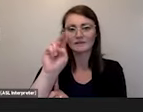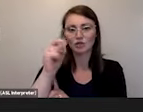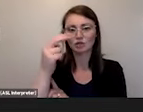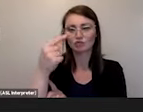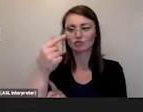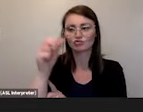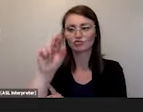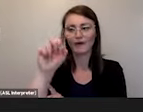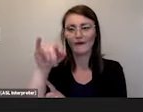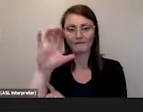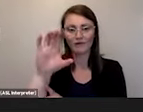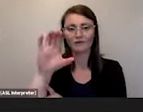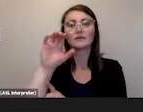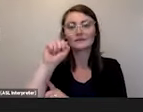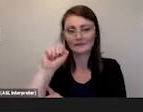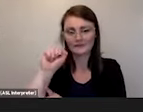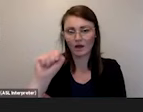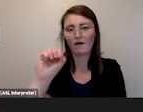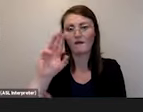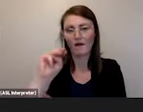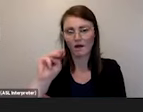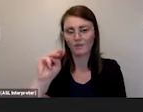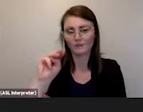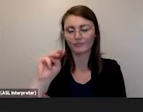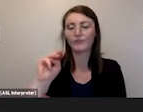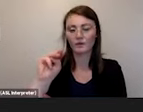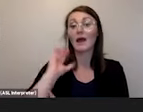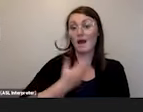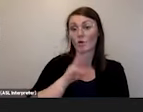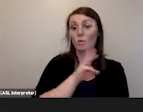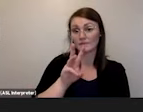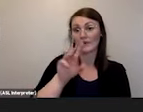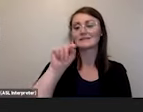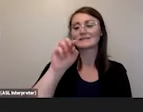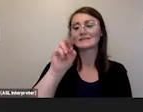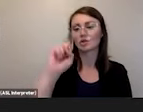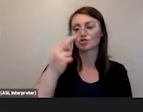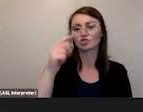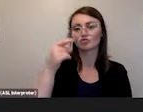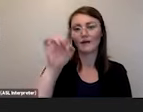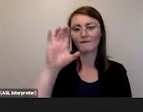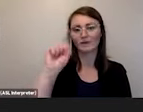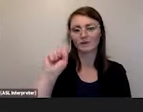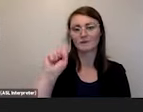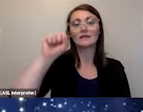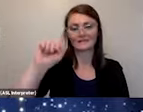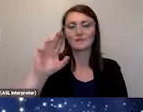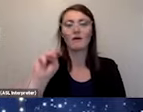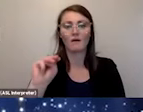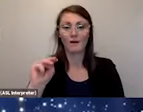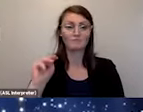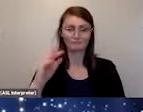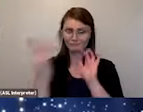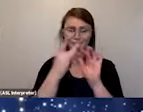touchgraphics.com. And our website is touchgraphics.com. And feel free to reach out anytime. Thanks so much. Thank